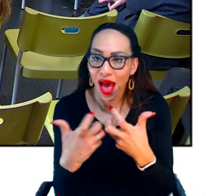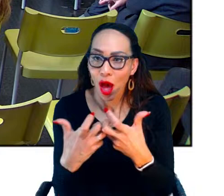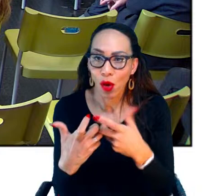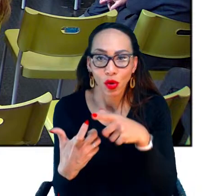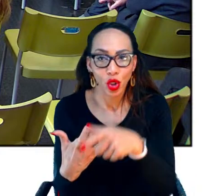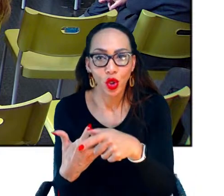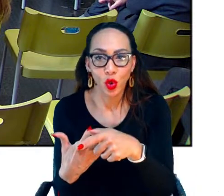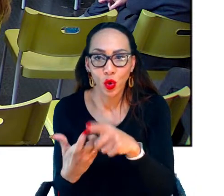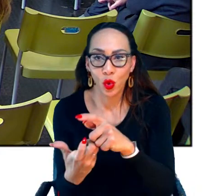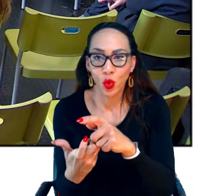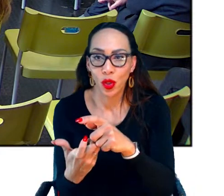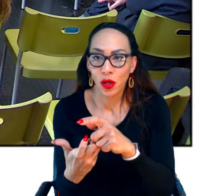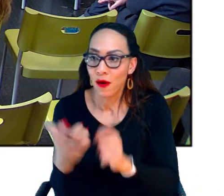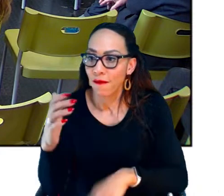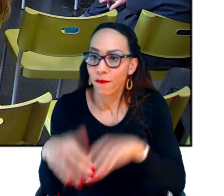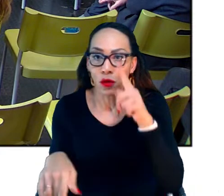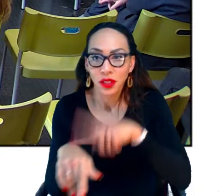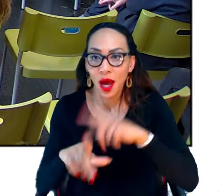Right.